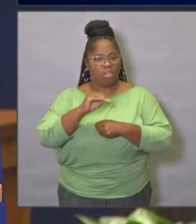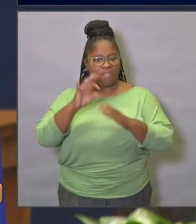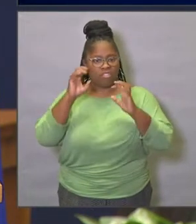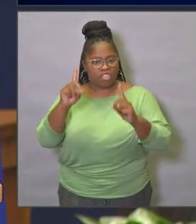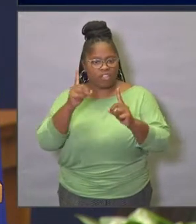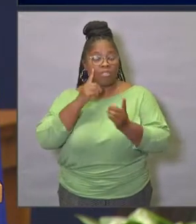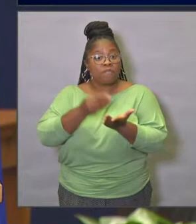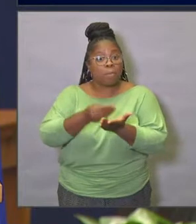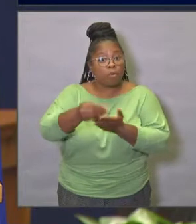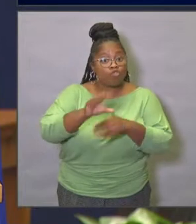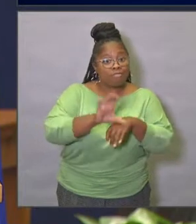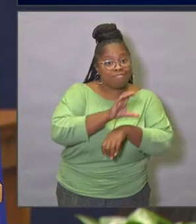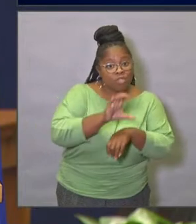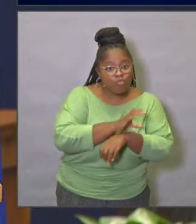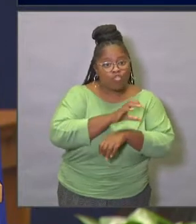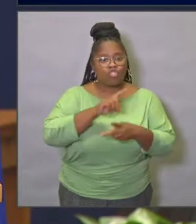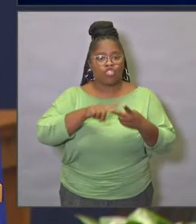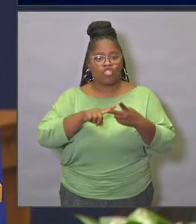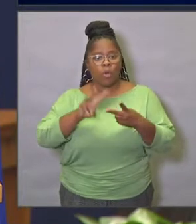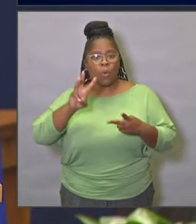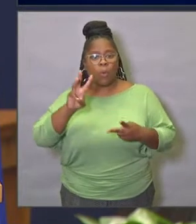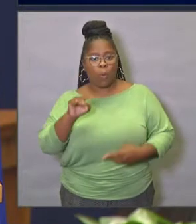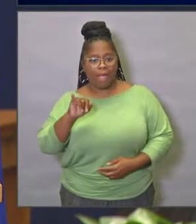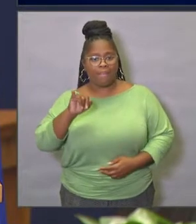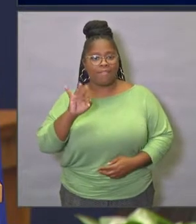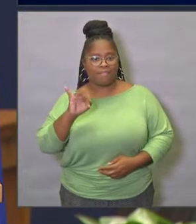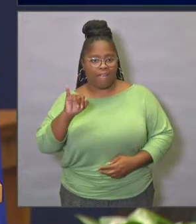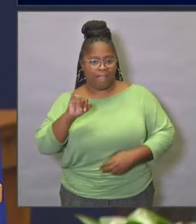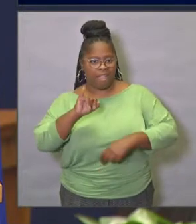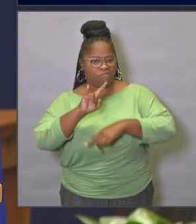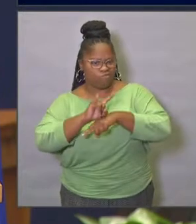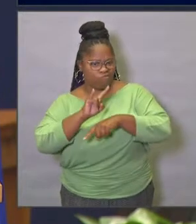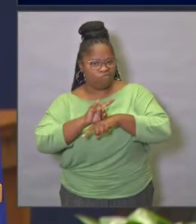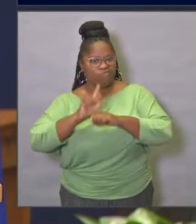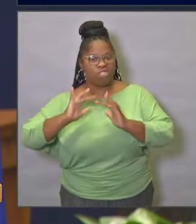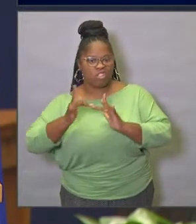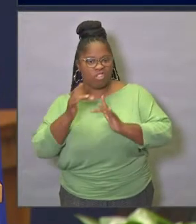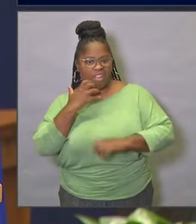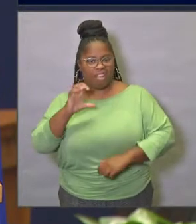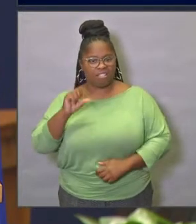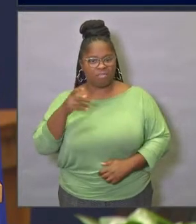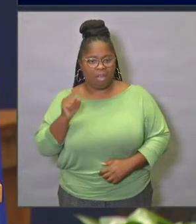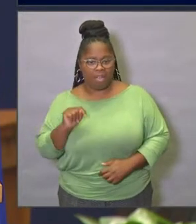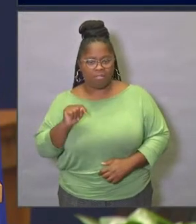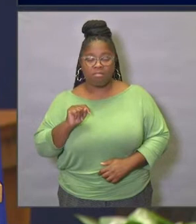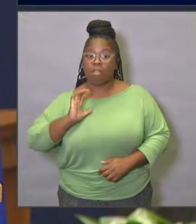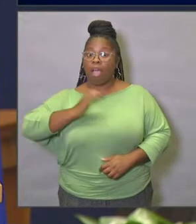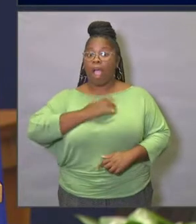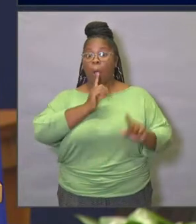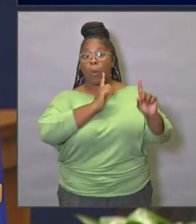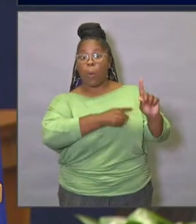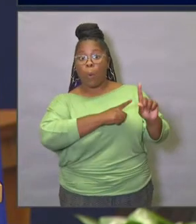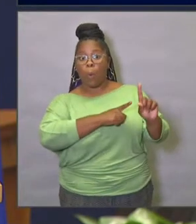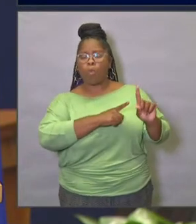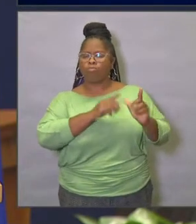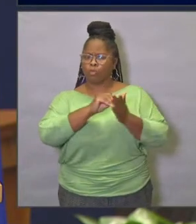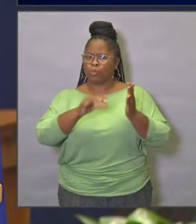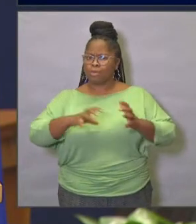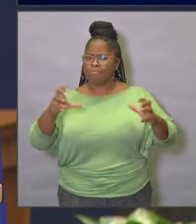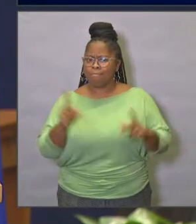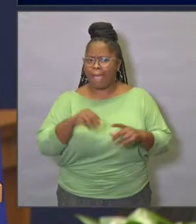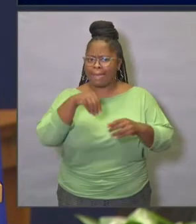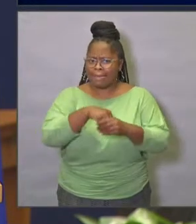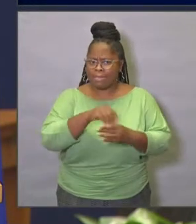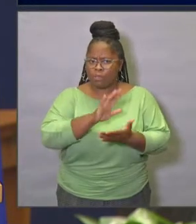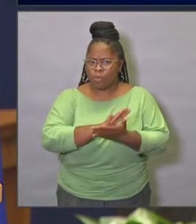Wi-Fi hotspots. Our goal is to get students back into the classroom following public health protocols. The